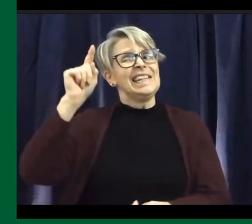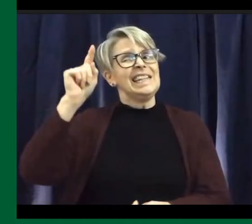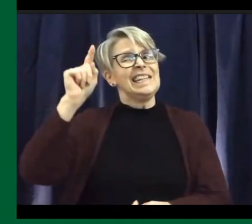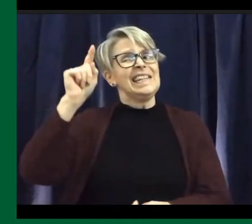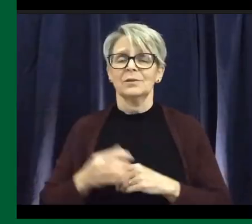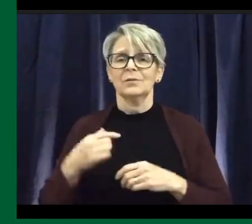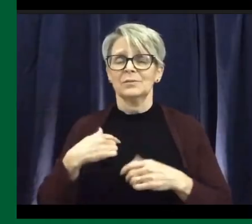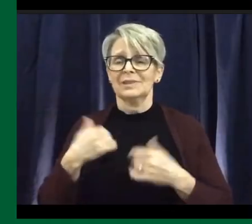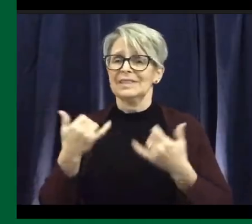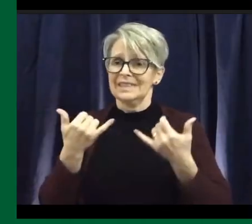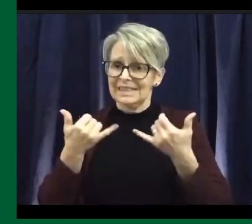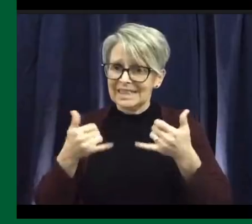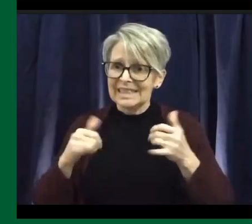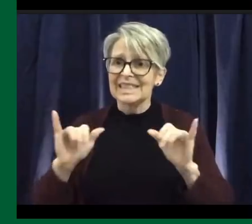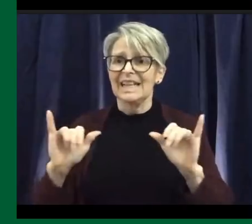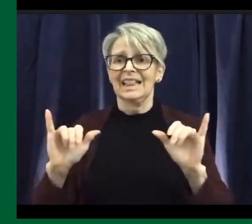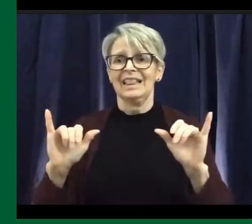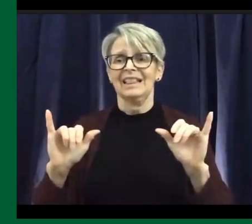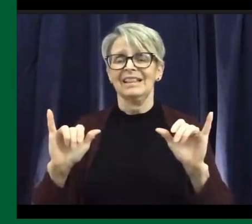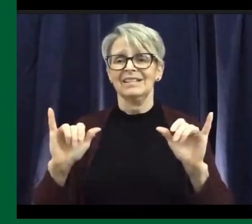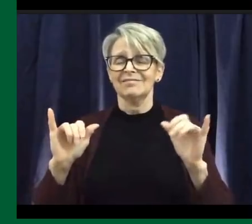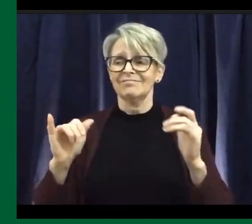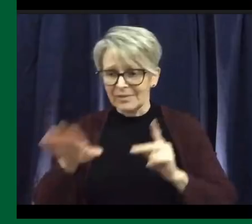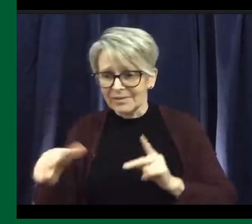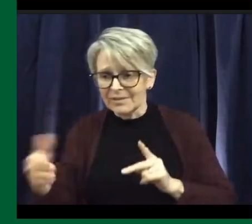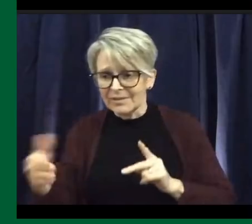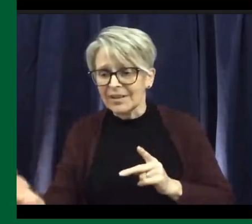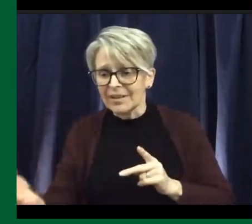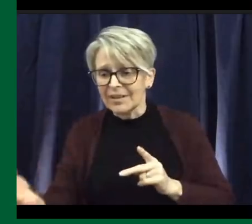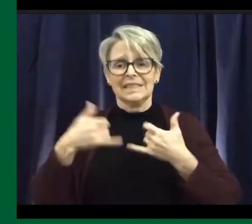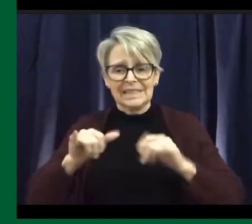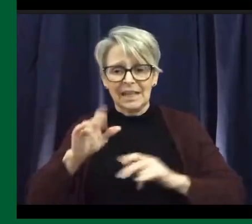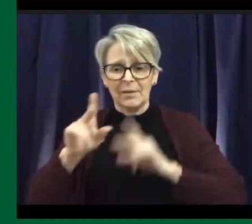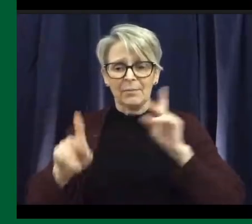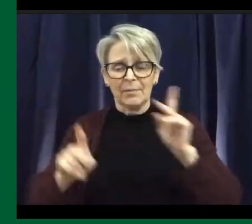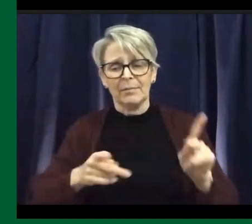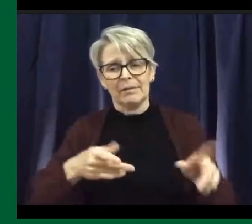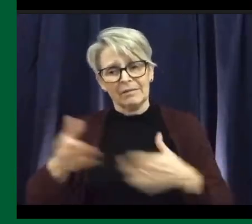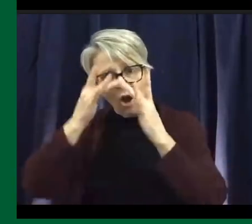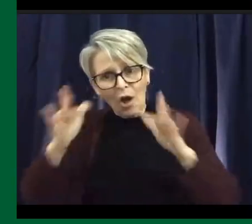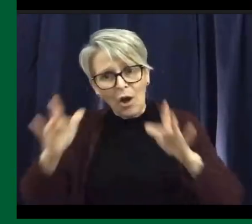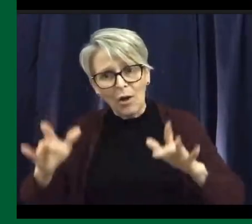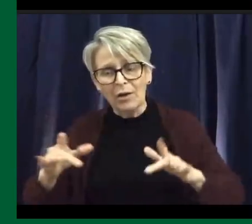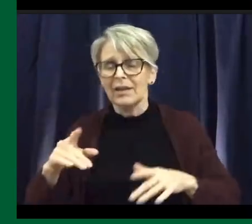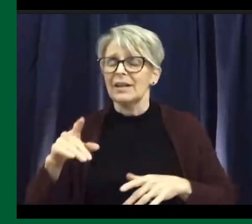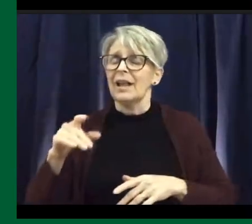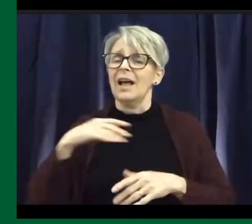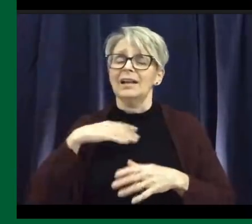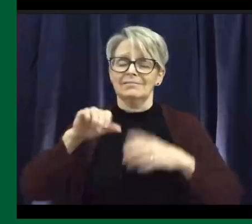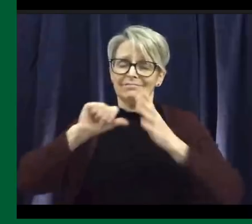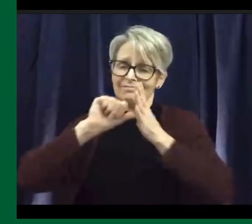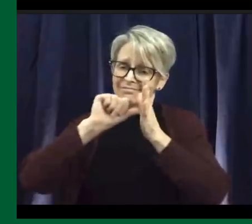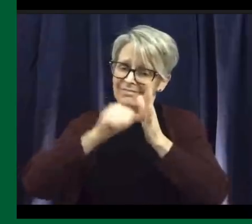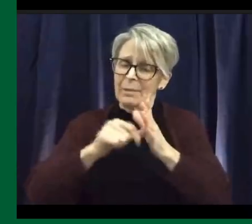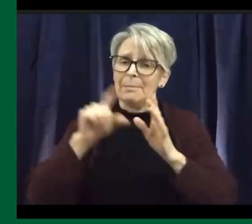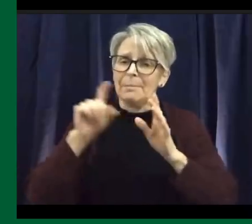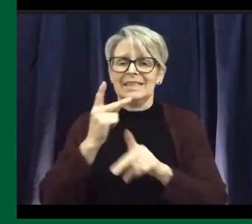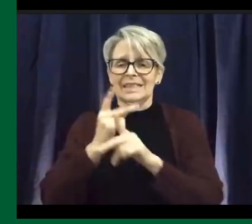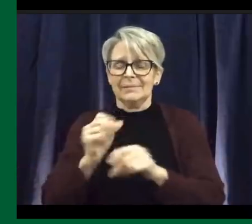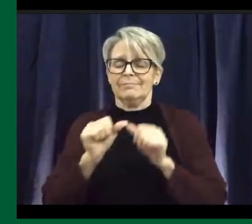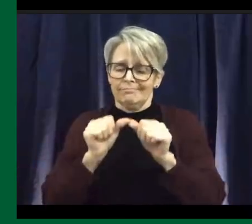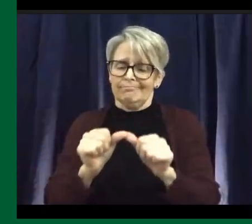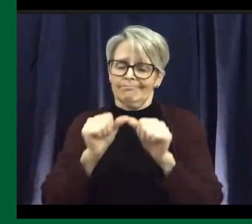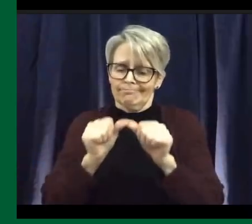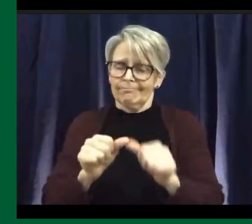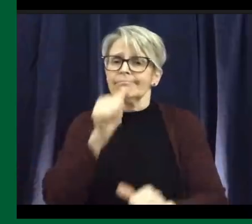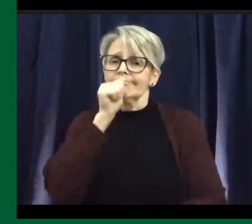COVID and are still seeing hospitalizations emphasizes that we really need to stay the course, especially because we